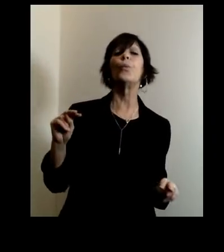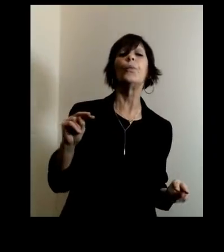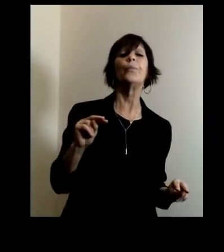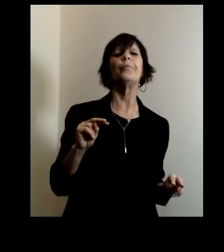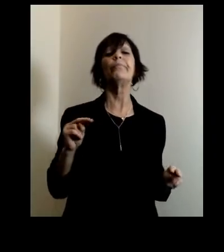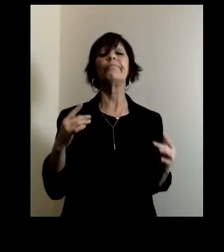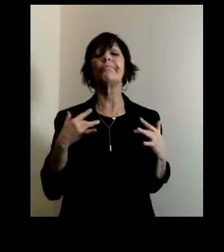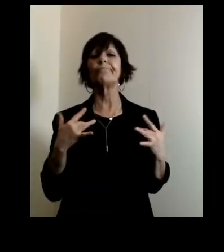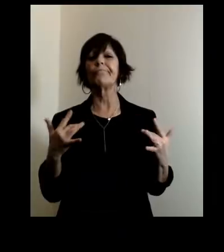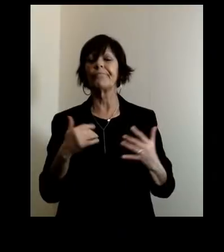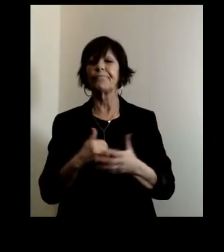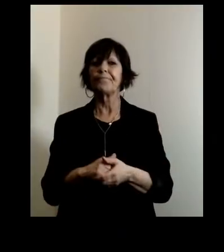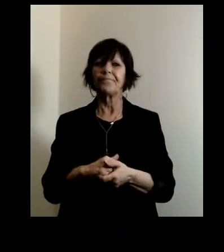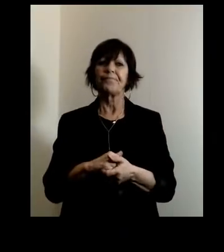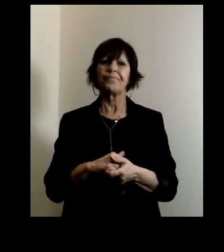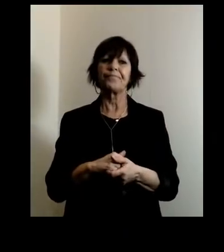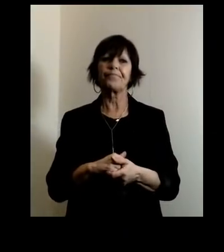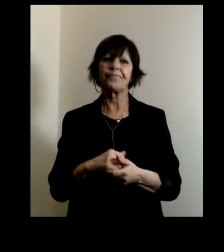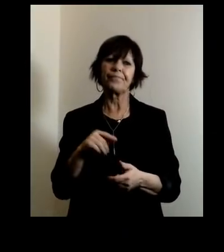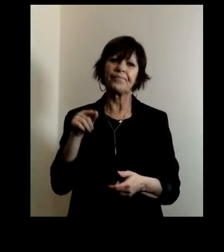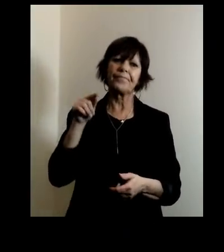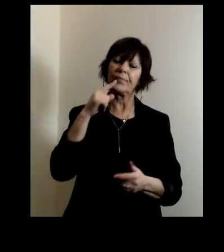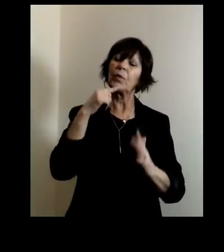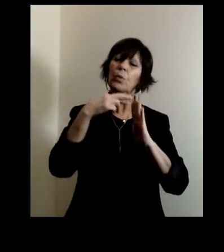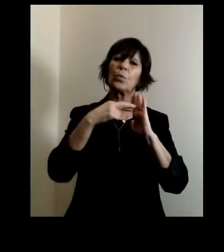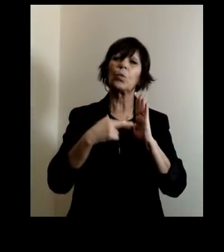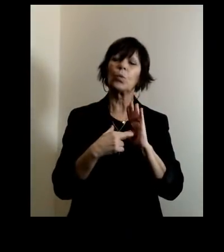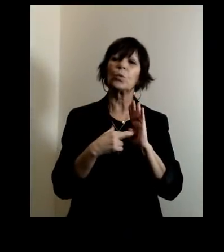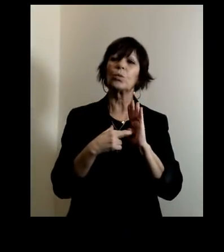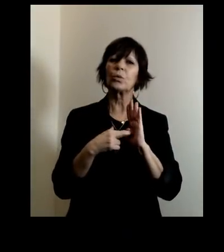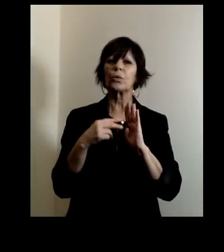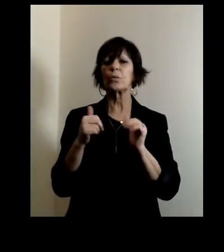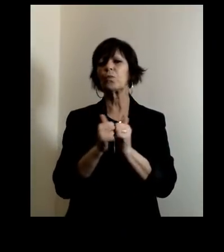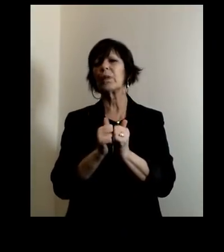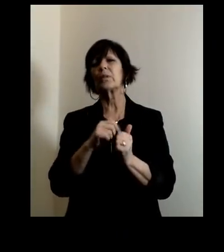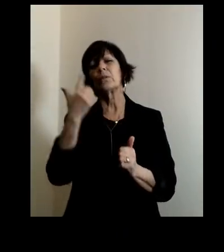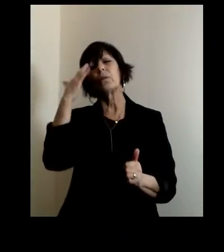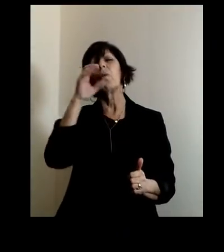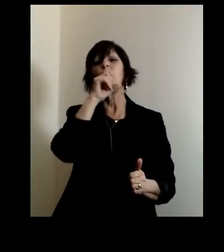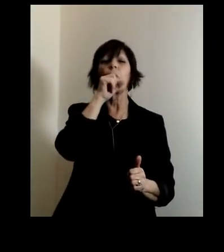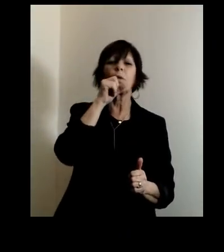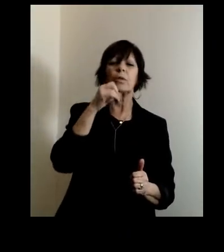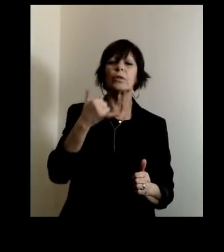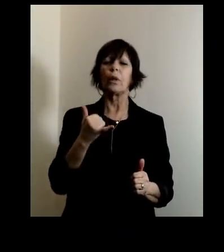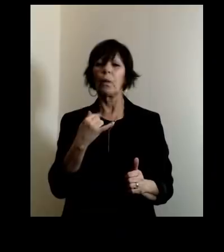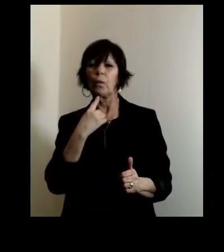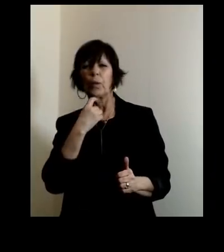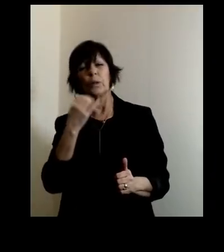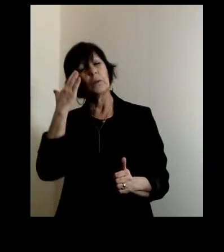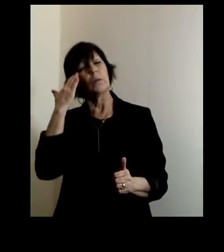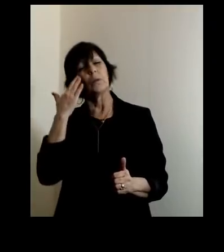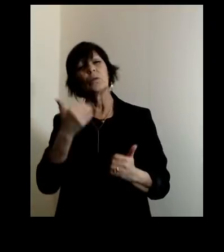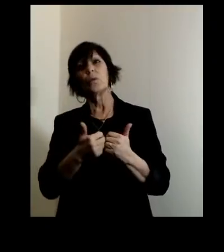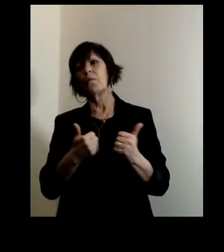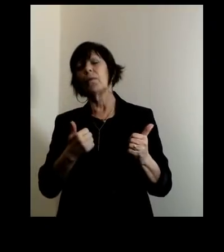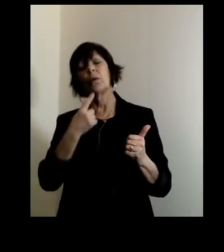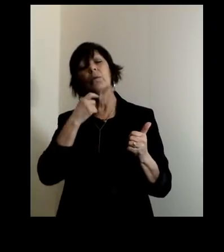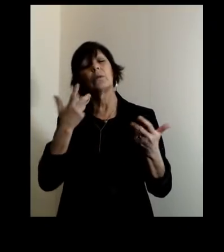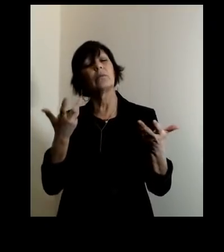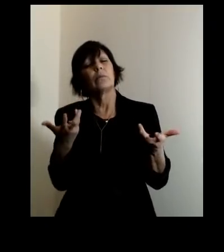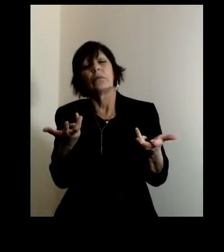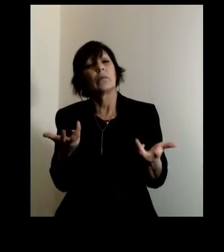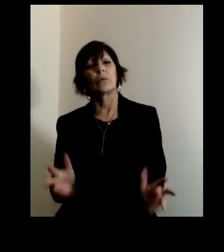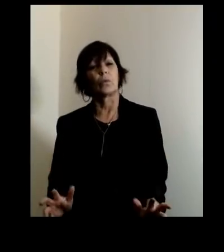of Health. These are, of course, the rules with regards to the orange and yellow zones and the red. We want to avoid the red at all costs because